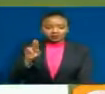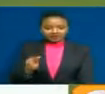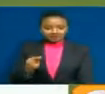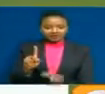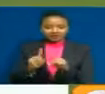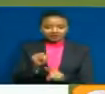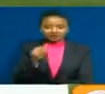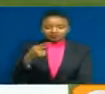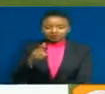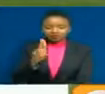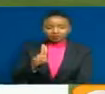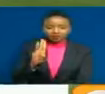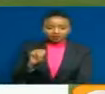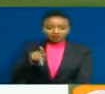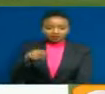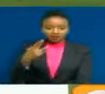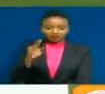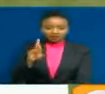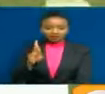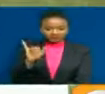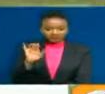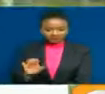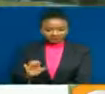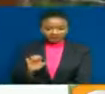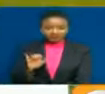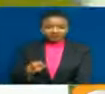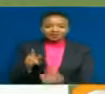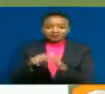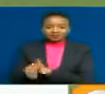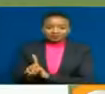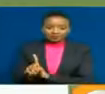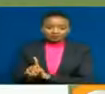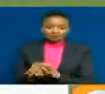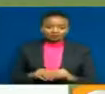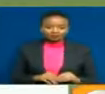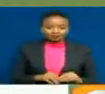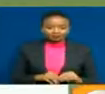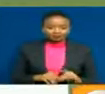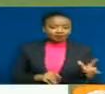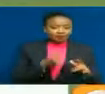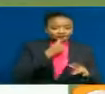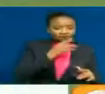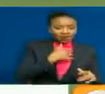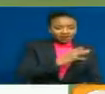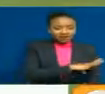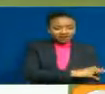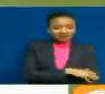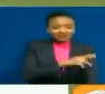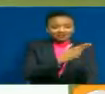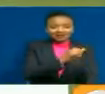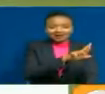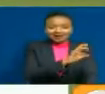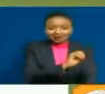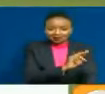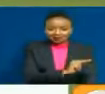their penalties for Tusker, but newly signed goalkeeper Brian Buire covered their mistakes. Gor had captain Sharon